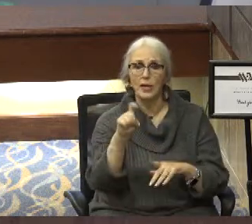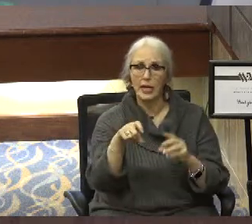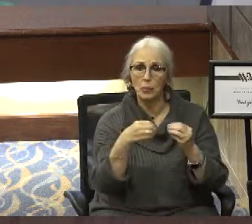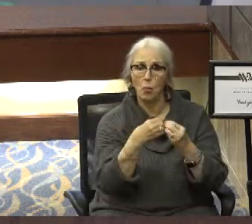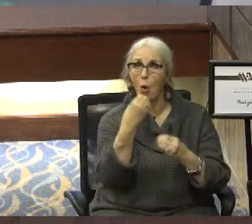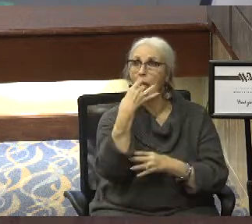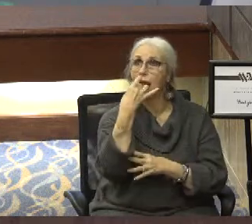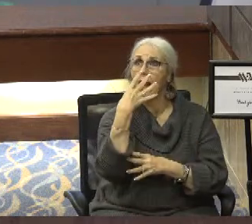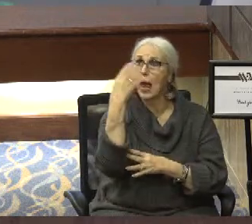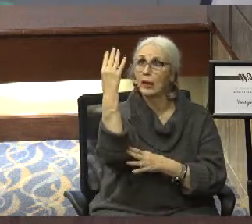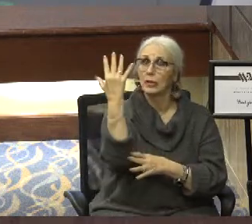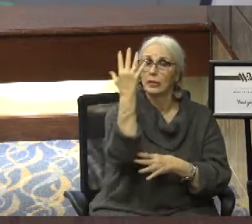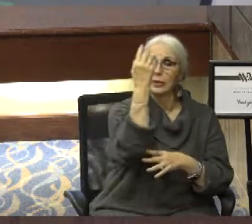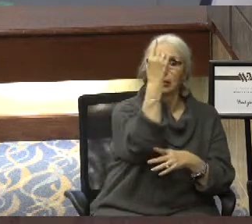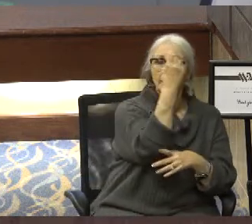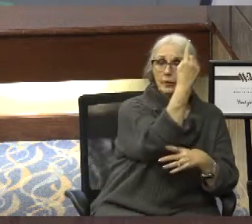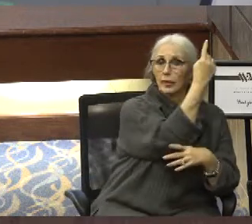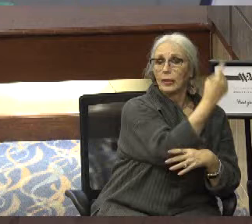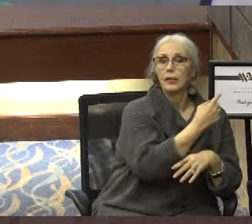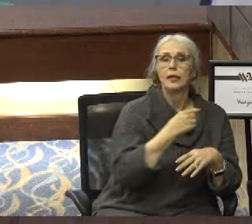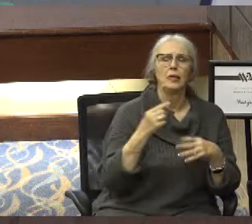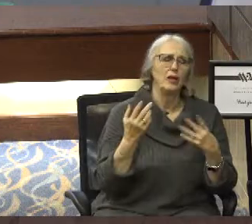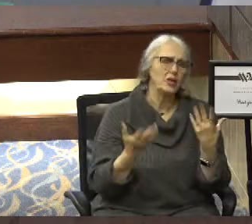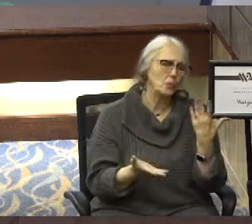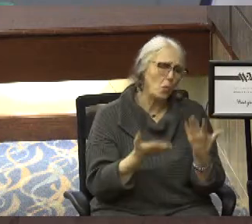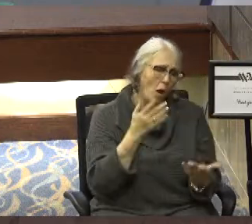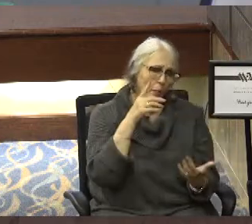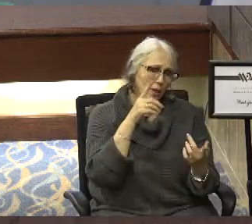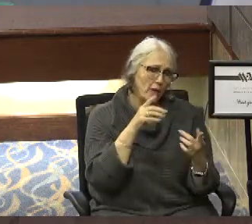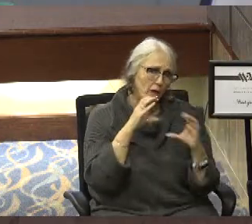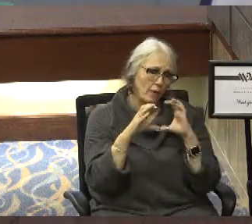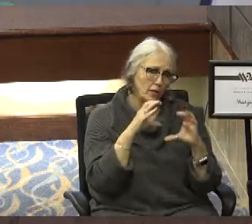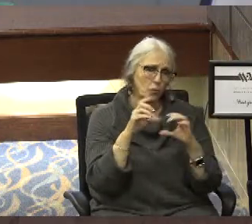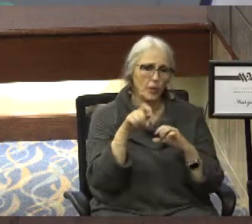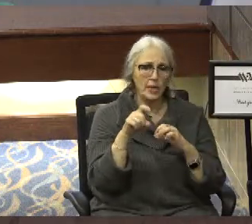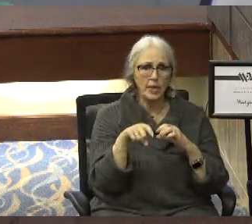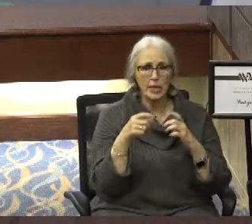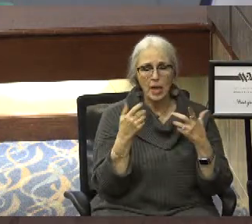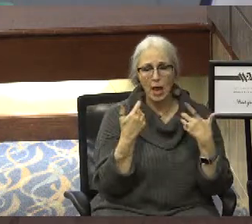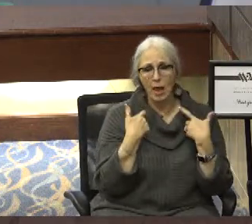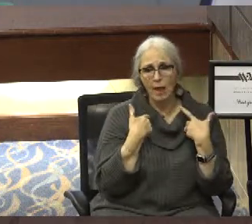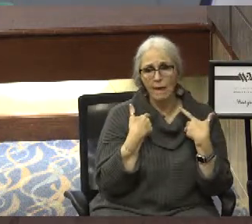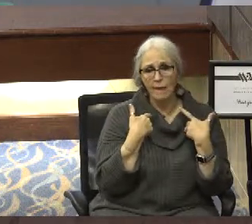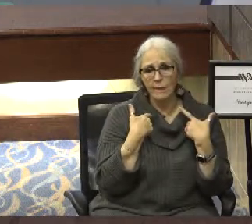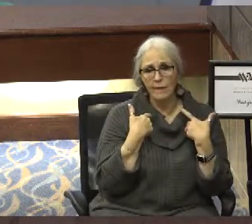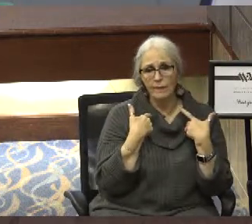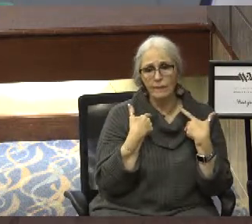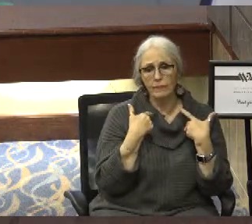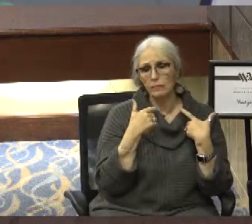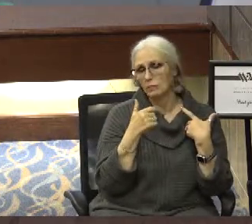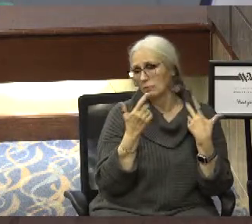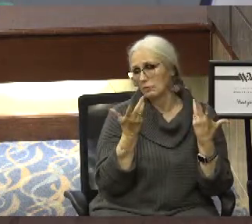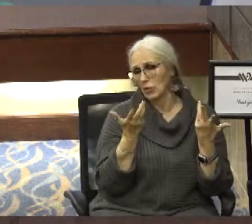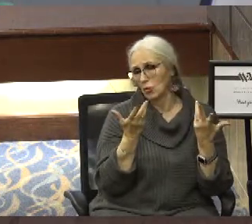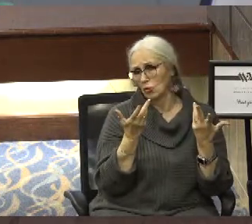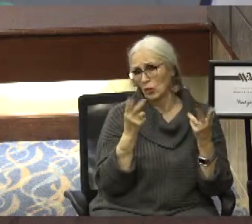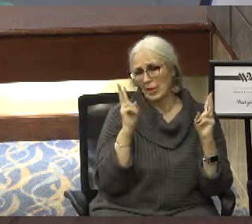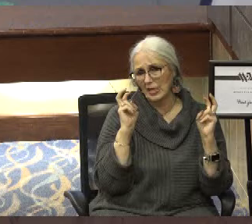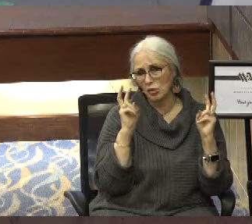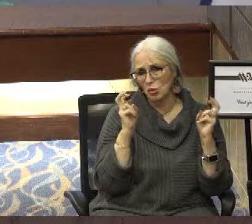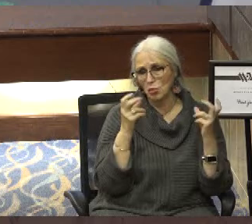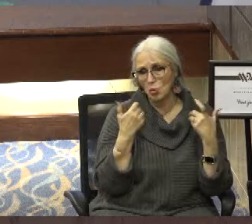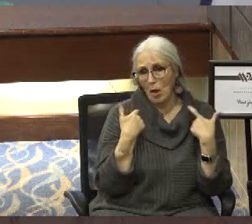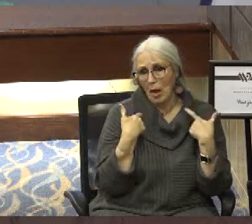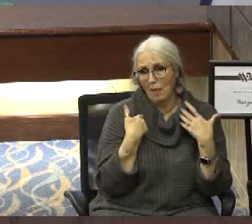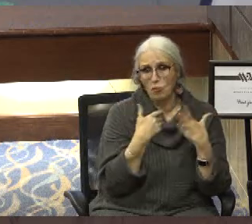LaSalle, more than likely that's a conversation that we need to have more globally, because those are probably issues that we're having